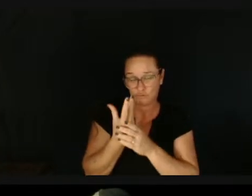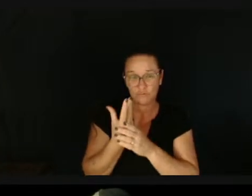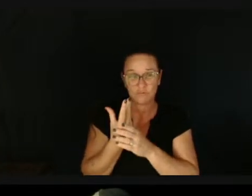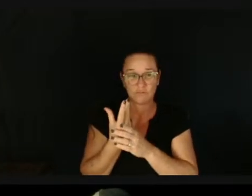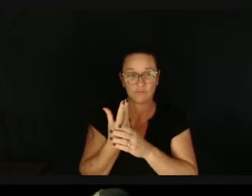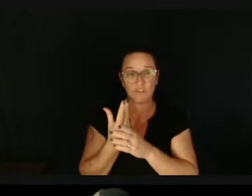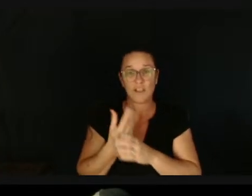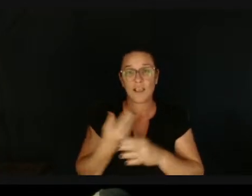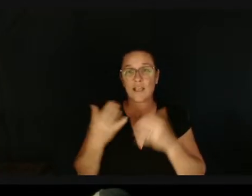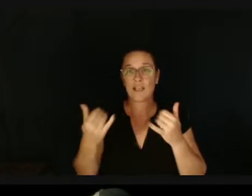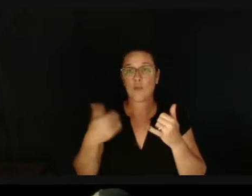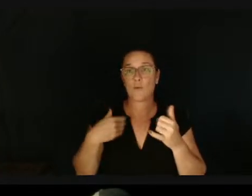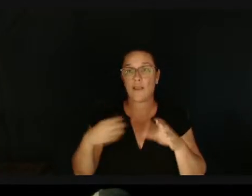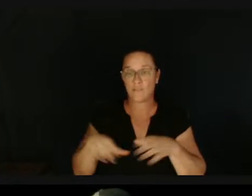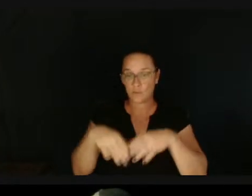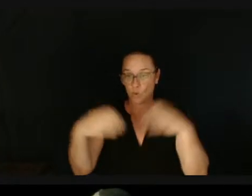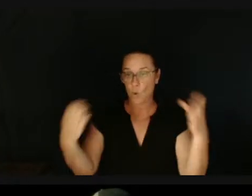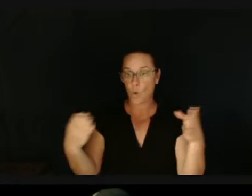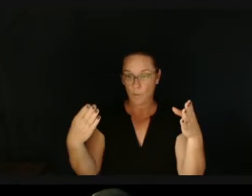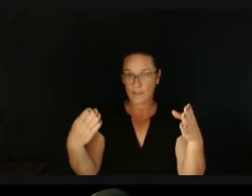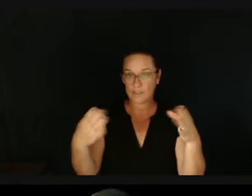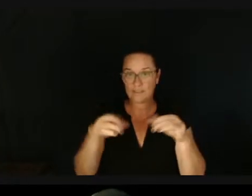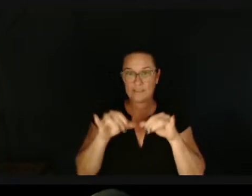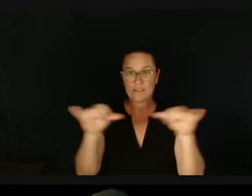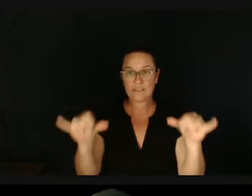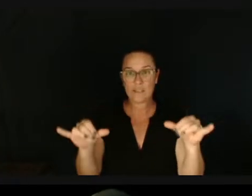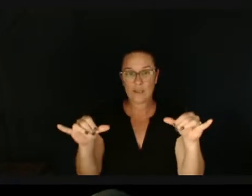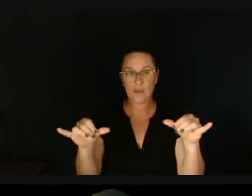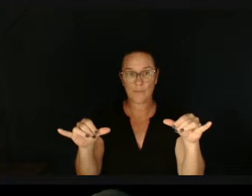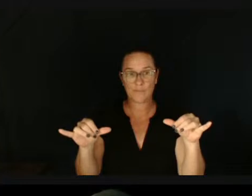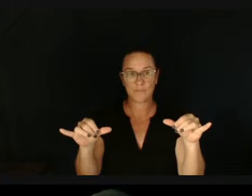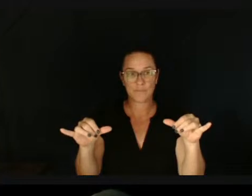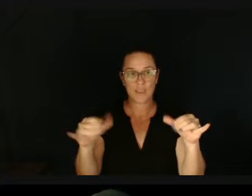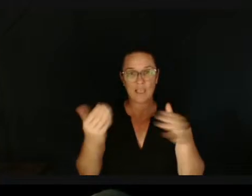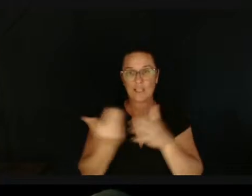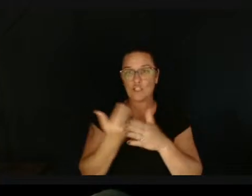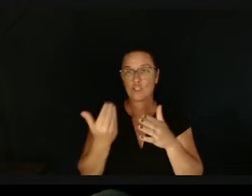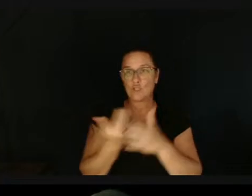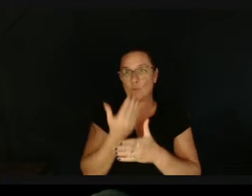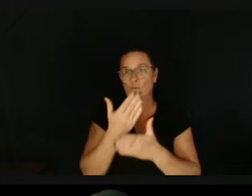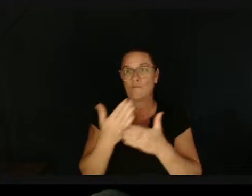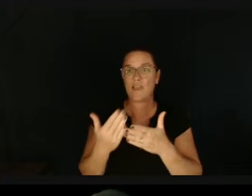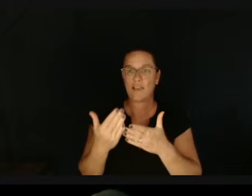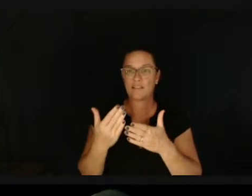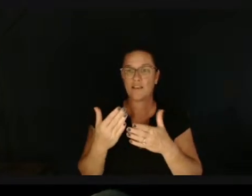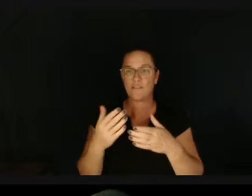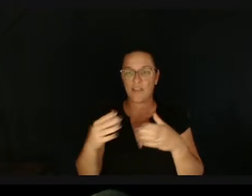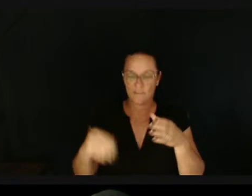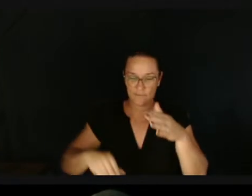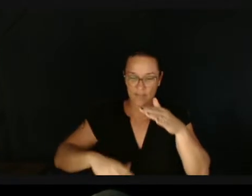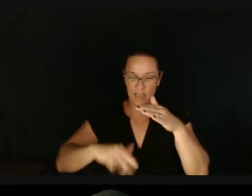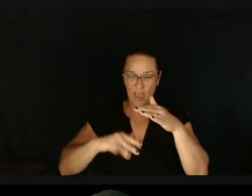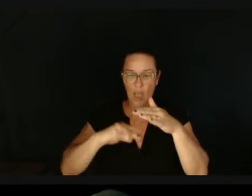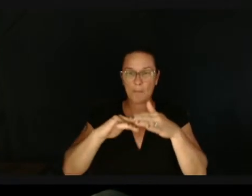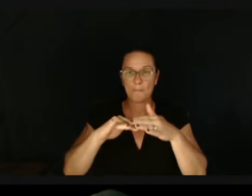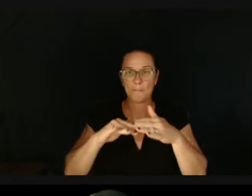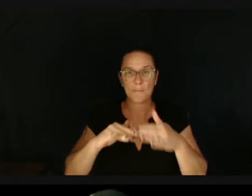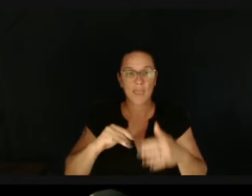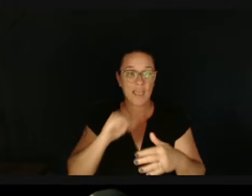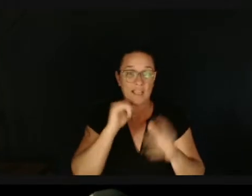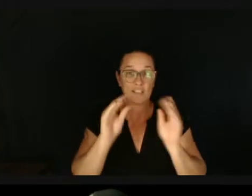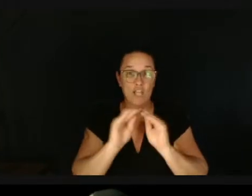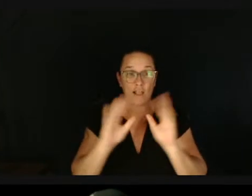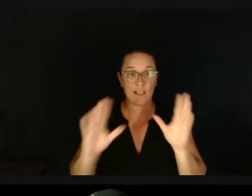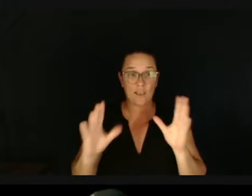have this open vent system, we're really in this, it seems like, new phase of caldera filling, right? And so not clear to me yet